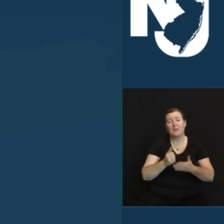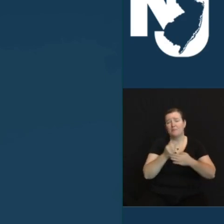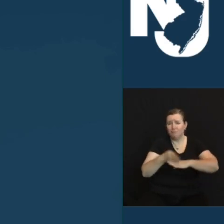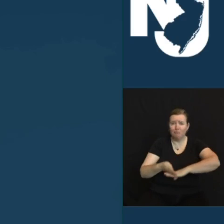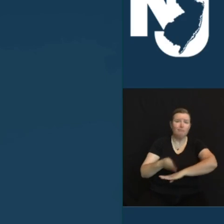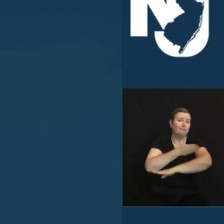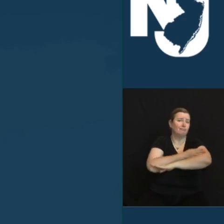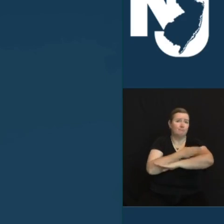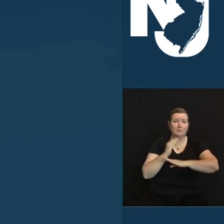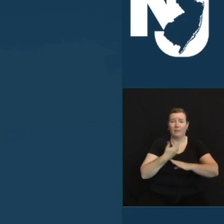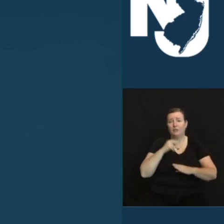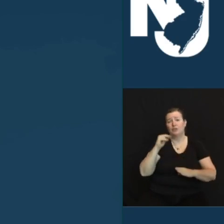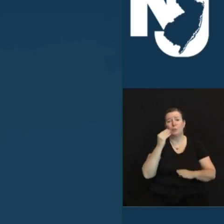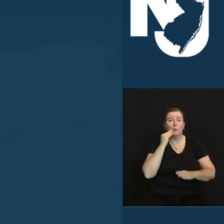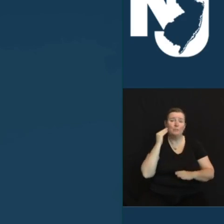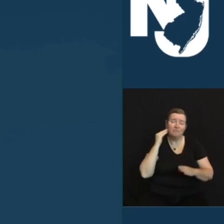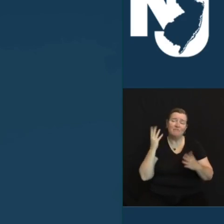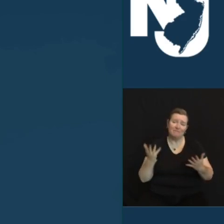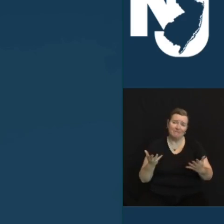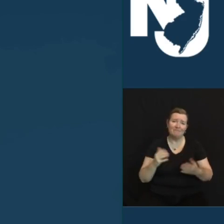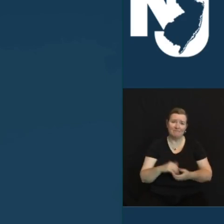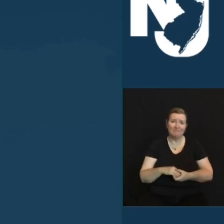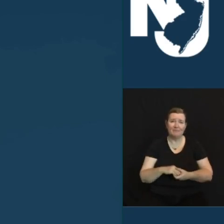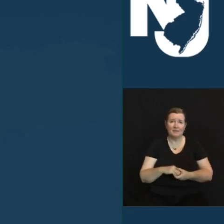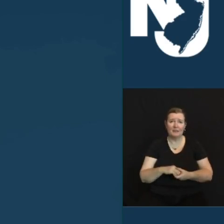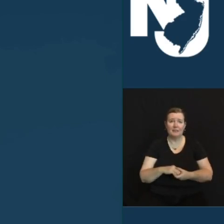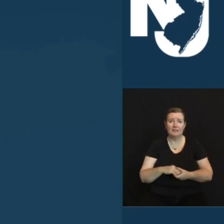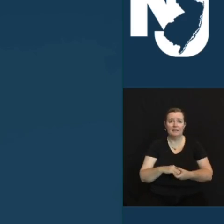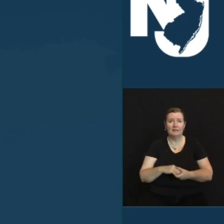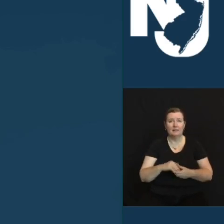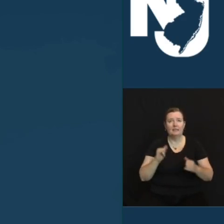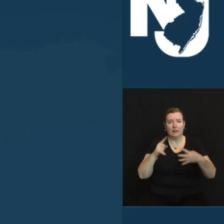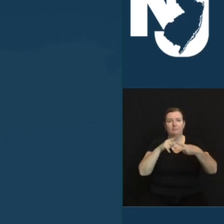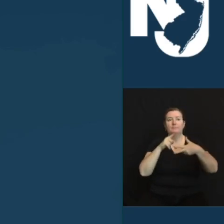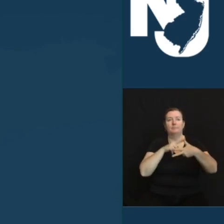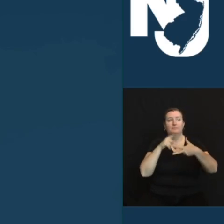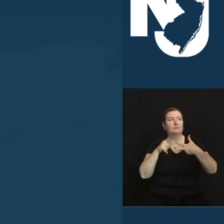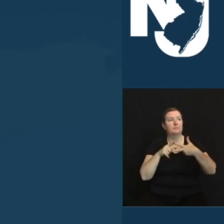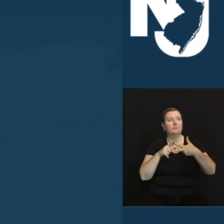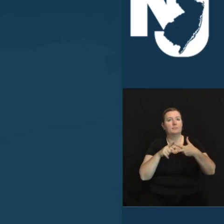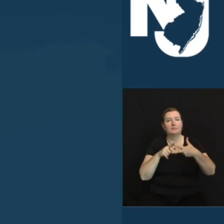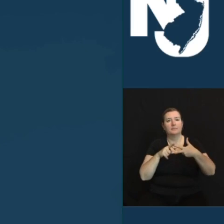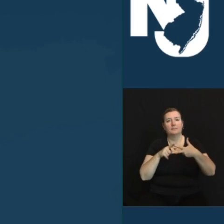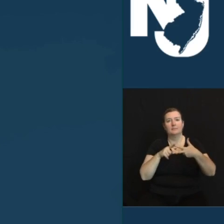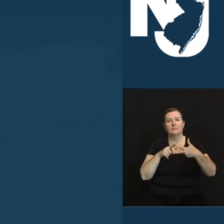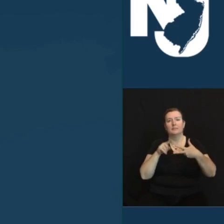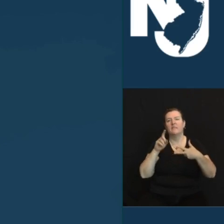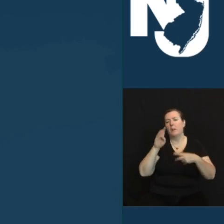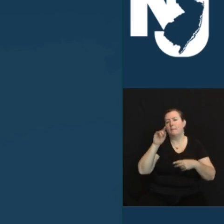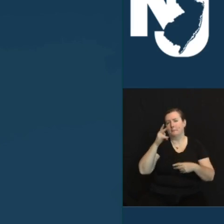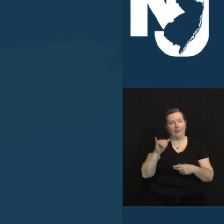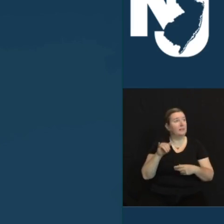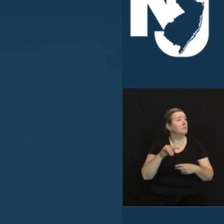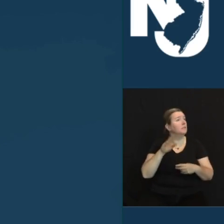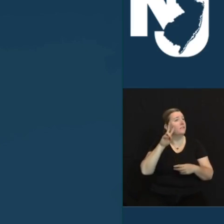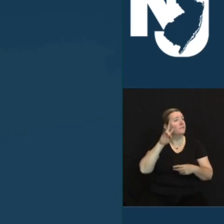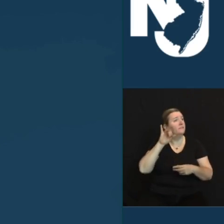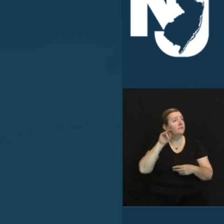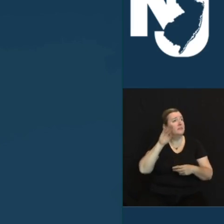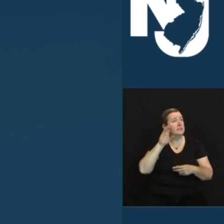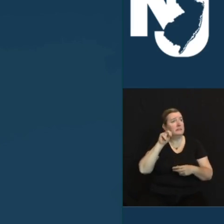him. Next, we stay in Bergen County to remember, there he is, Vincent Alamia of